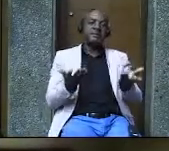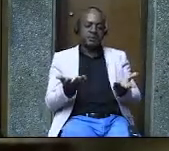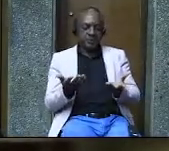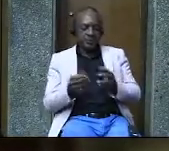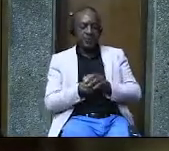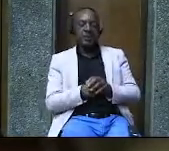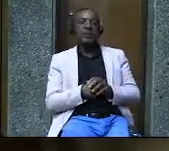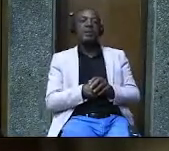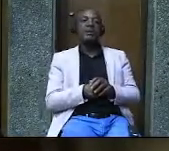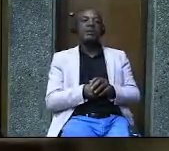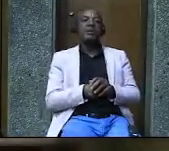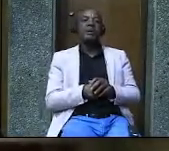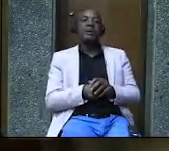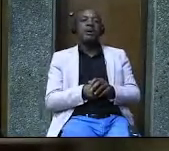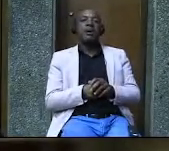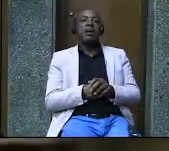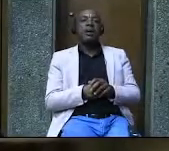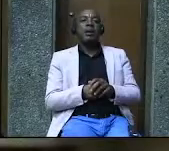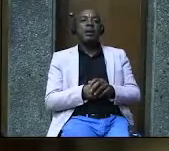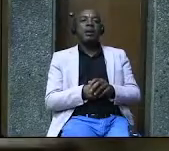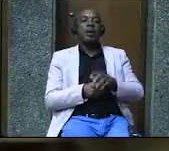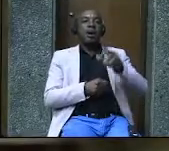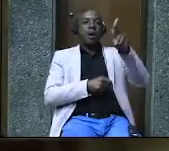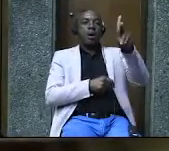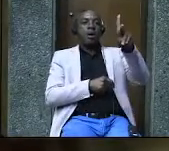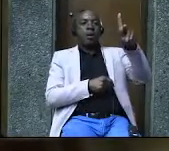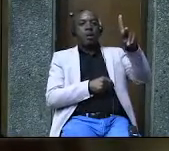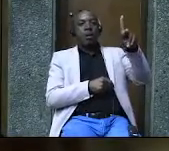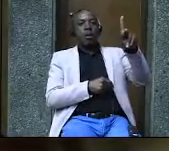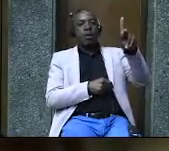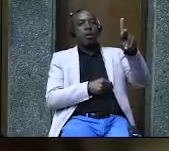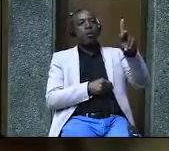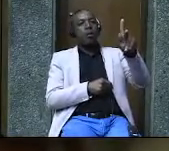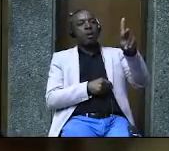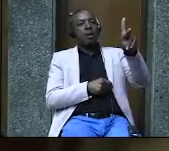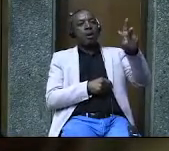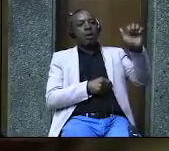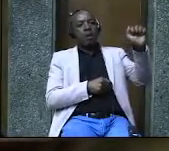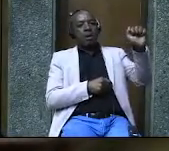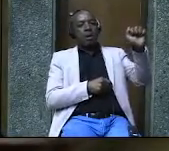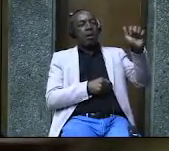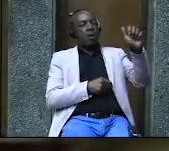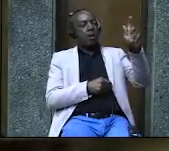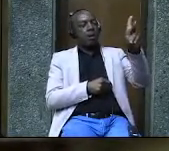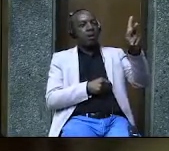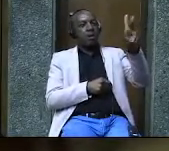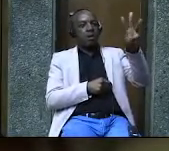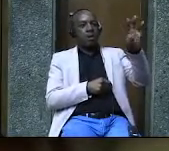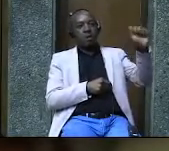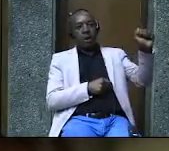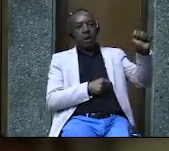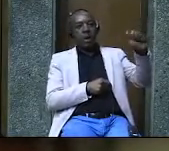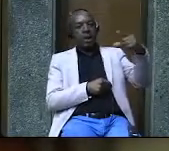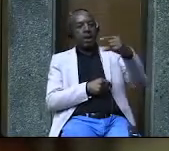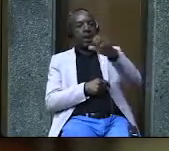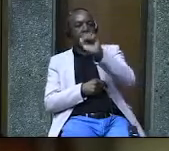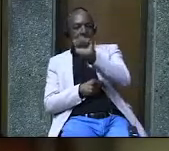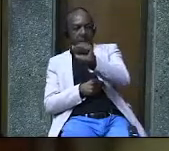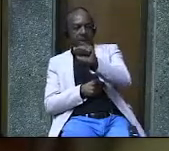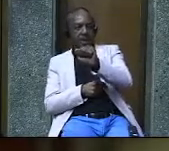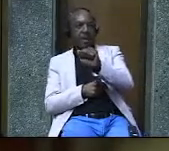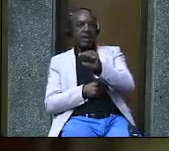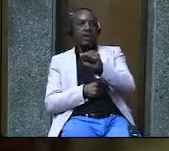Ritzbreit, Kwaggafontein, they established this Everton's